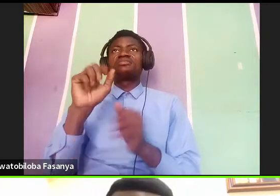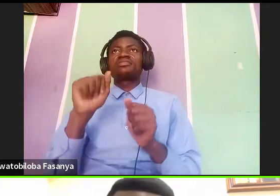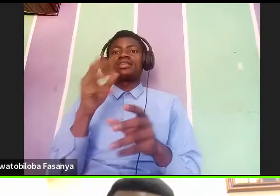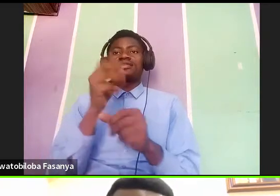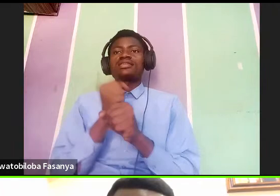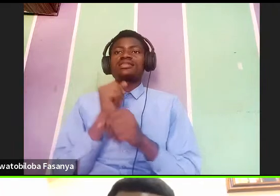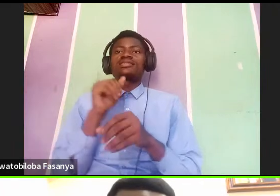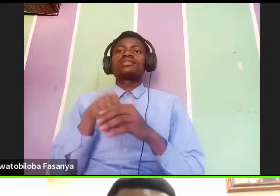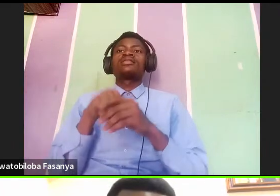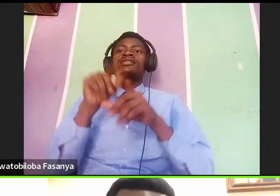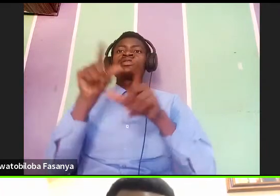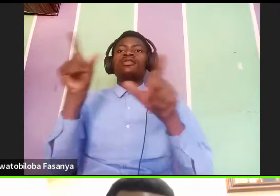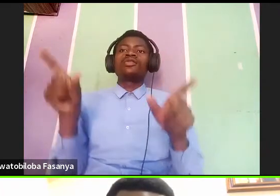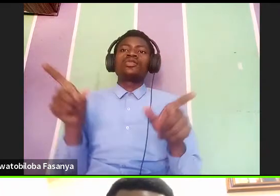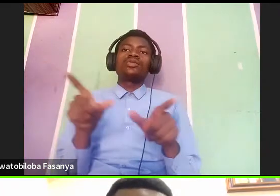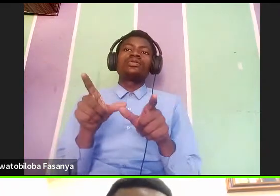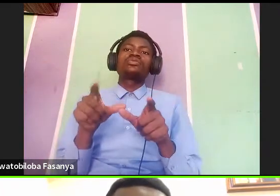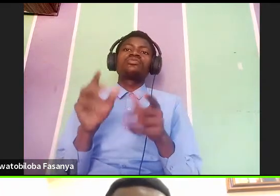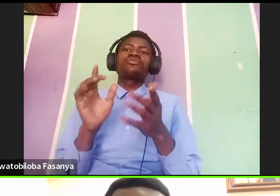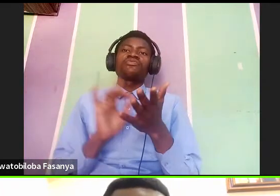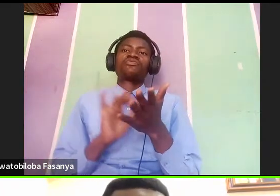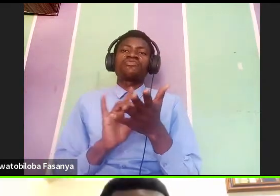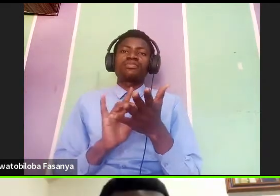help replace what's been lost.